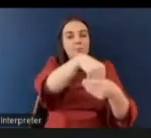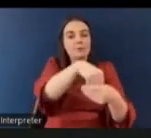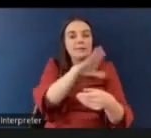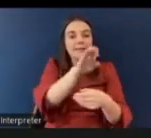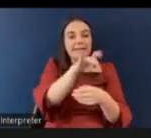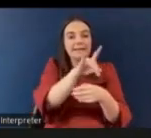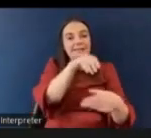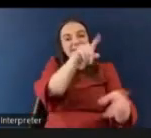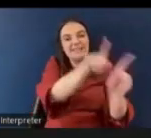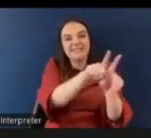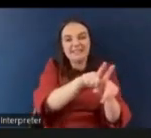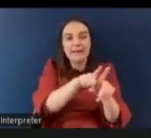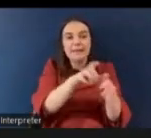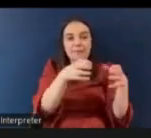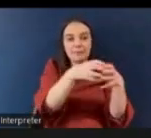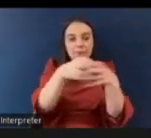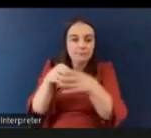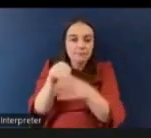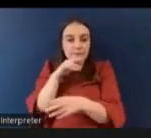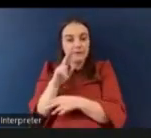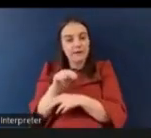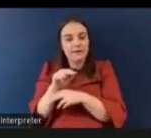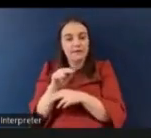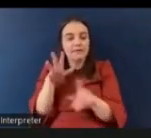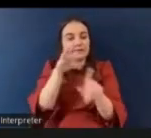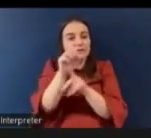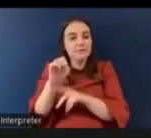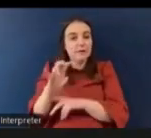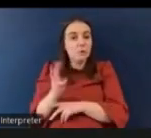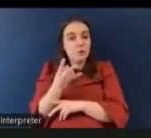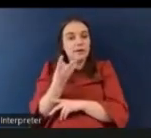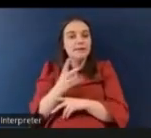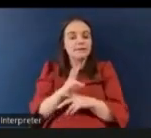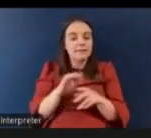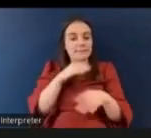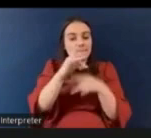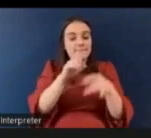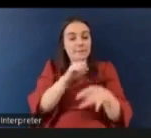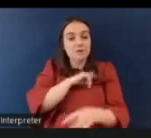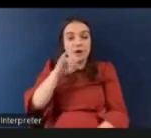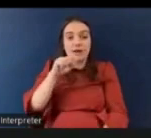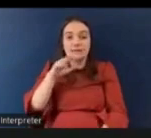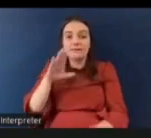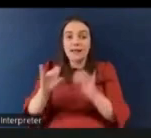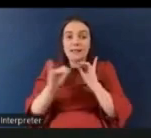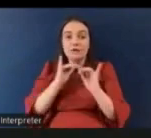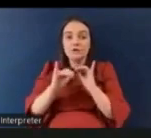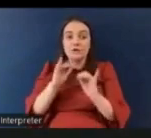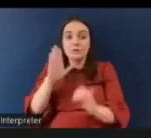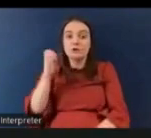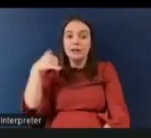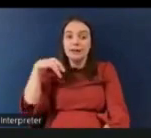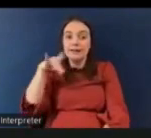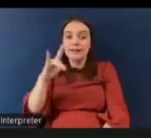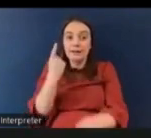And we'll make sure that our ISL interpreter, Leah, is in the breakout room with you.